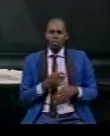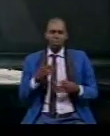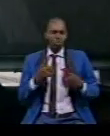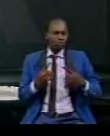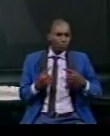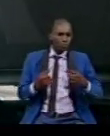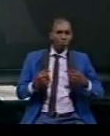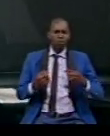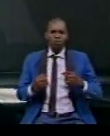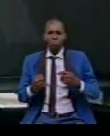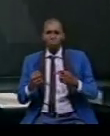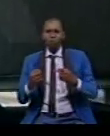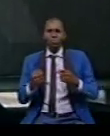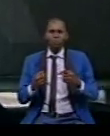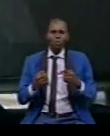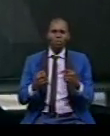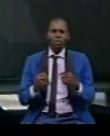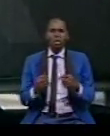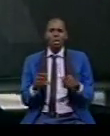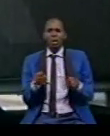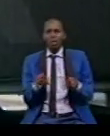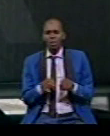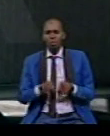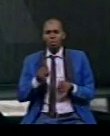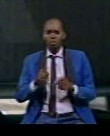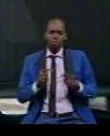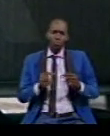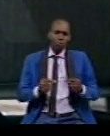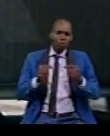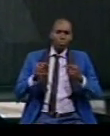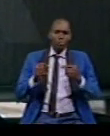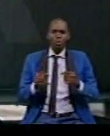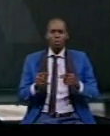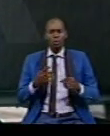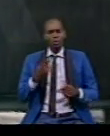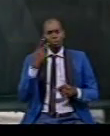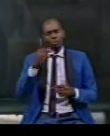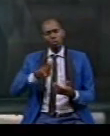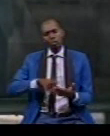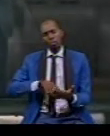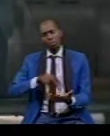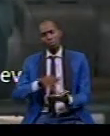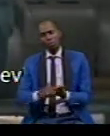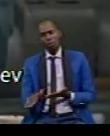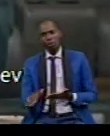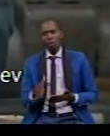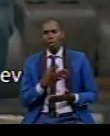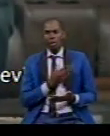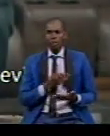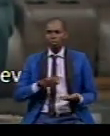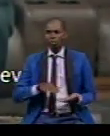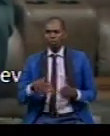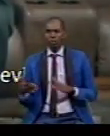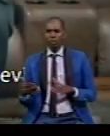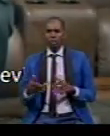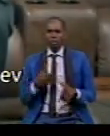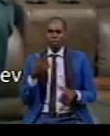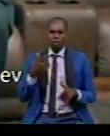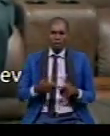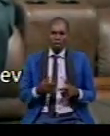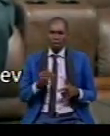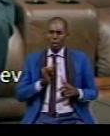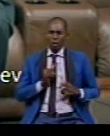that I shall do unto you? Have you answered him? I said, have